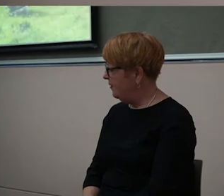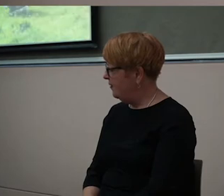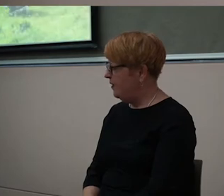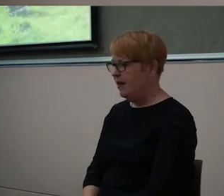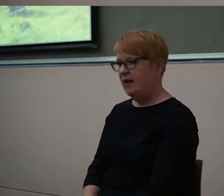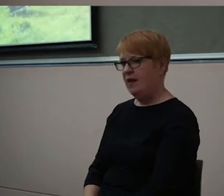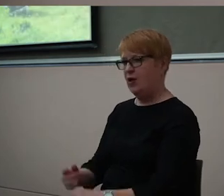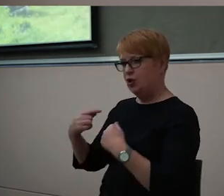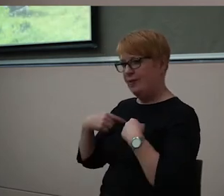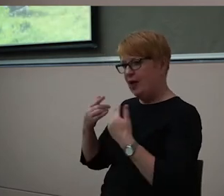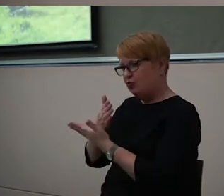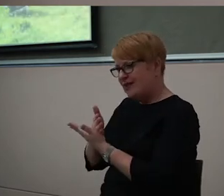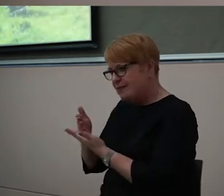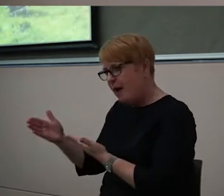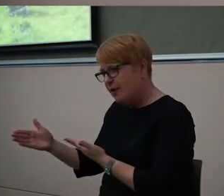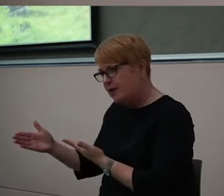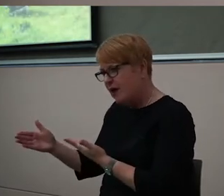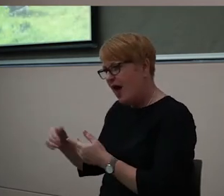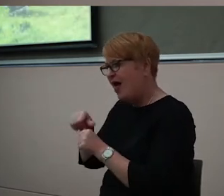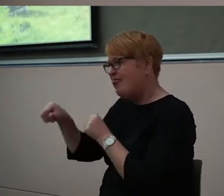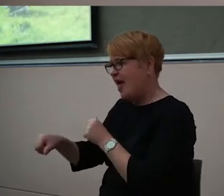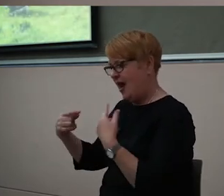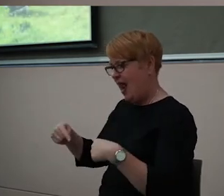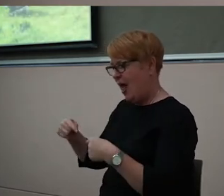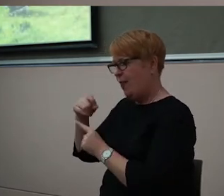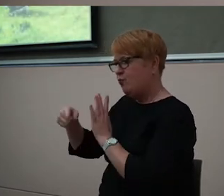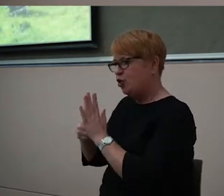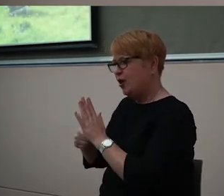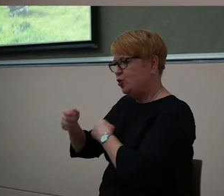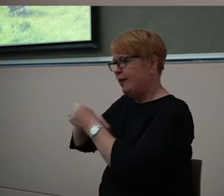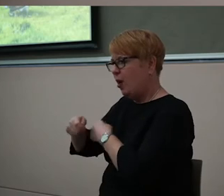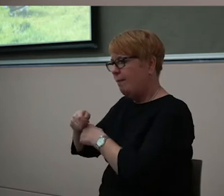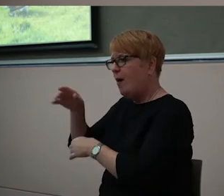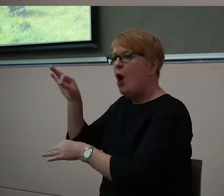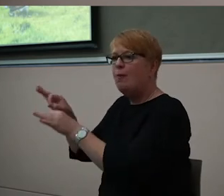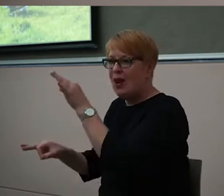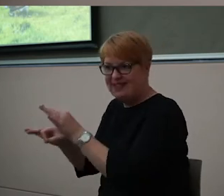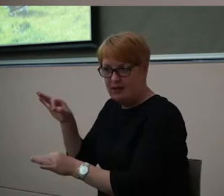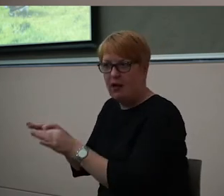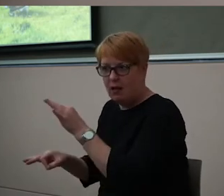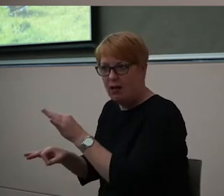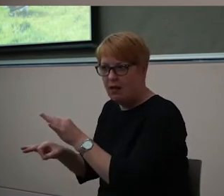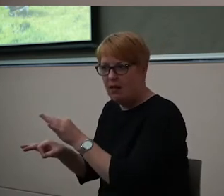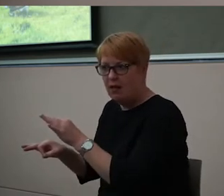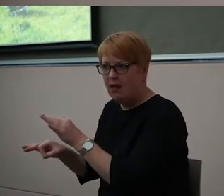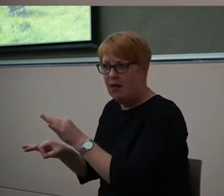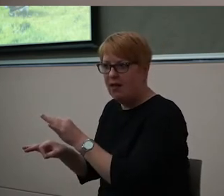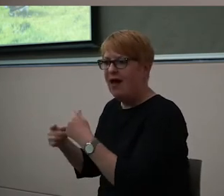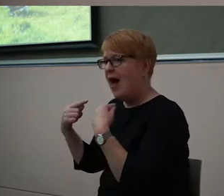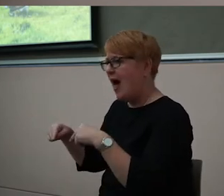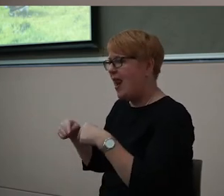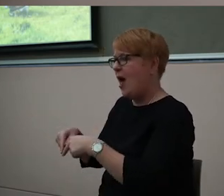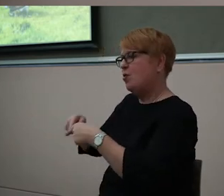this kind of comes back to like how of like what it means to invite someone into that work and